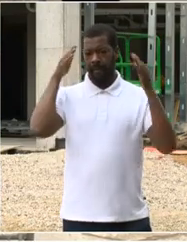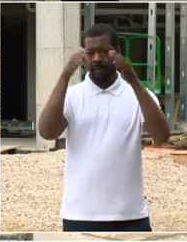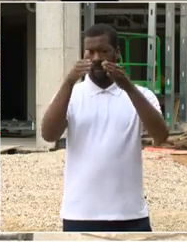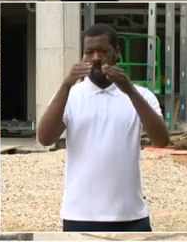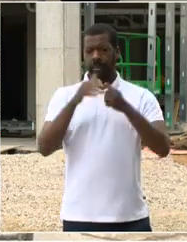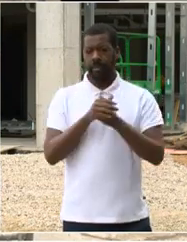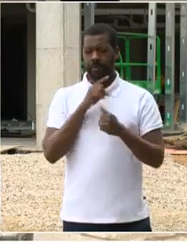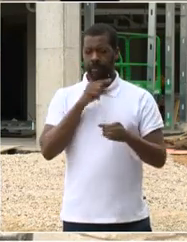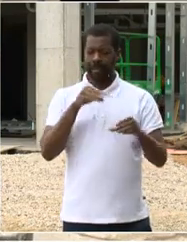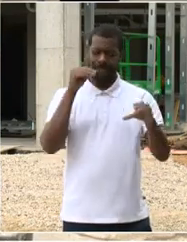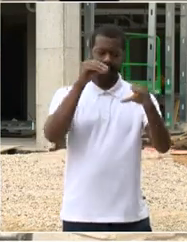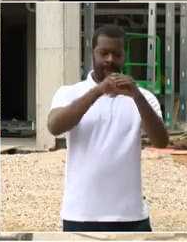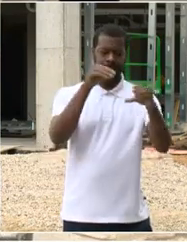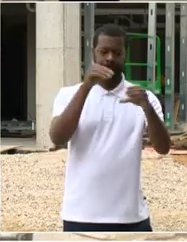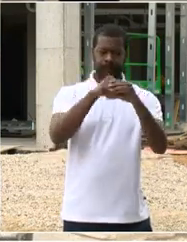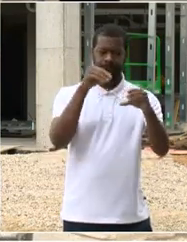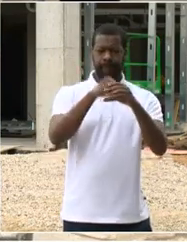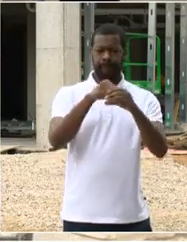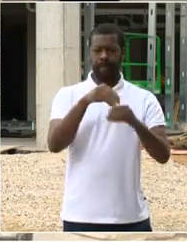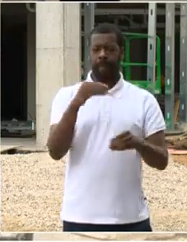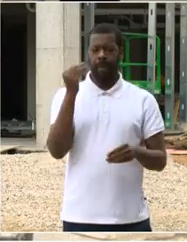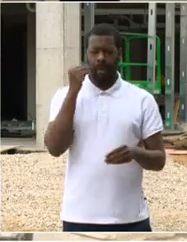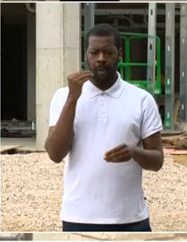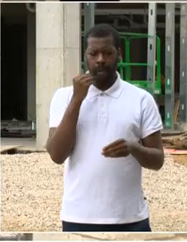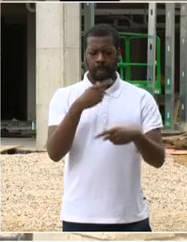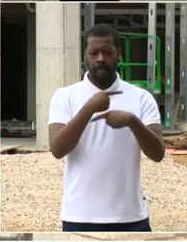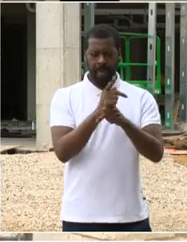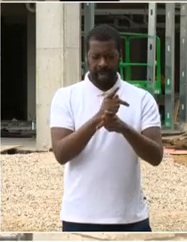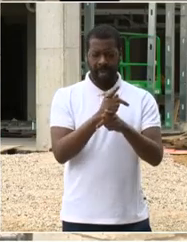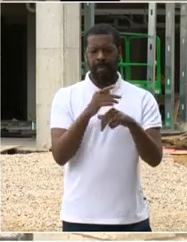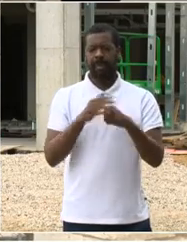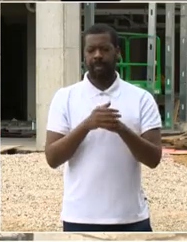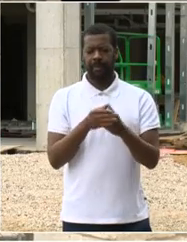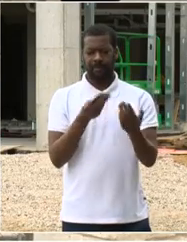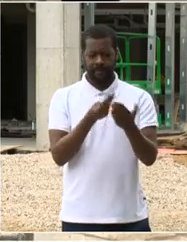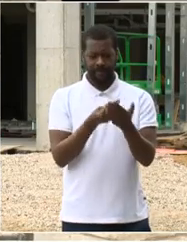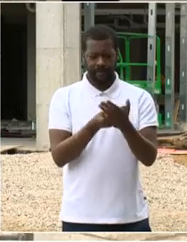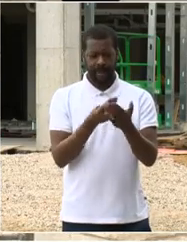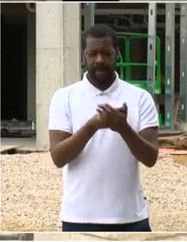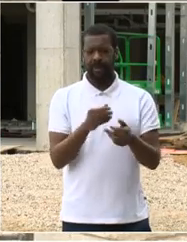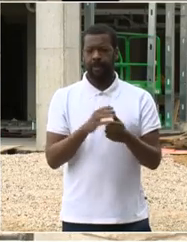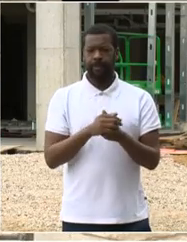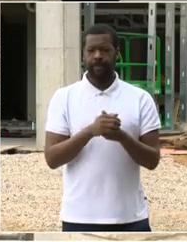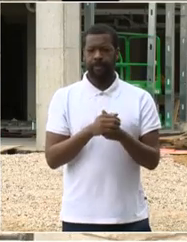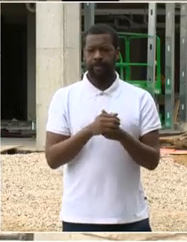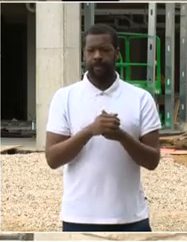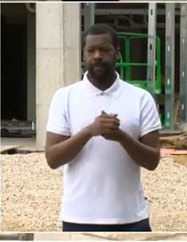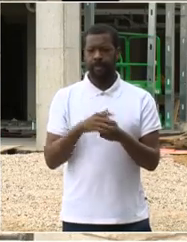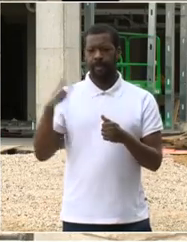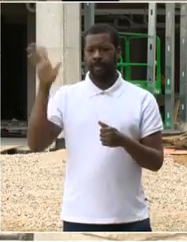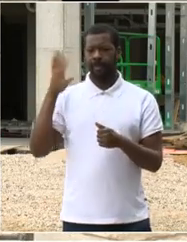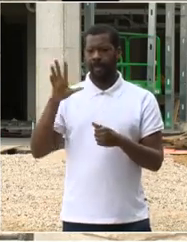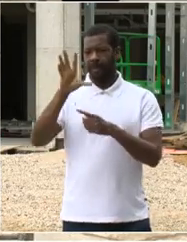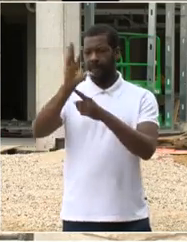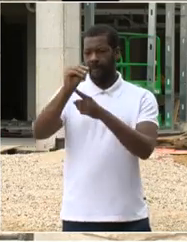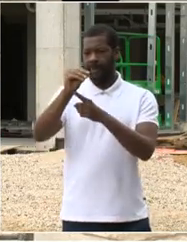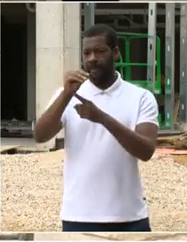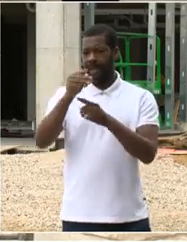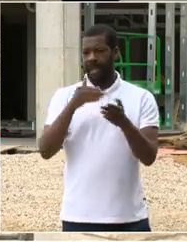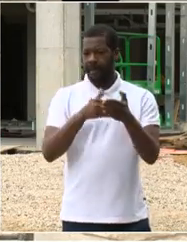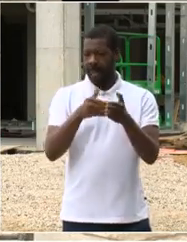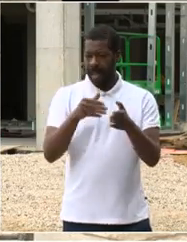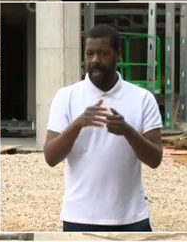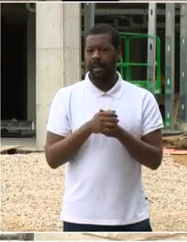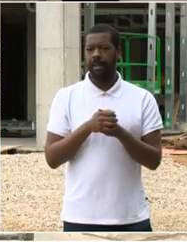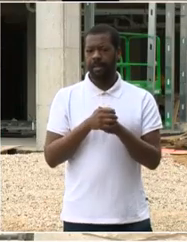going to invest more in the Housing Production Trust Fund. When I became mayor, we were putting in about $50 million. It was